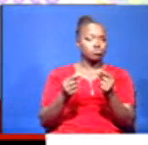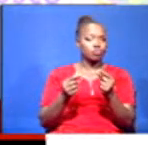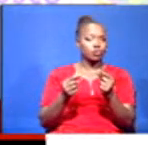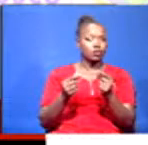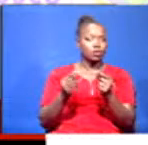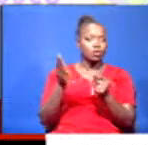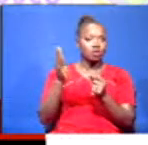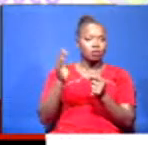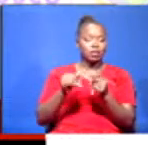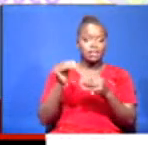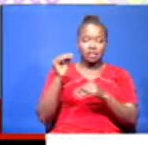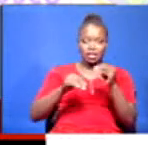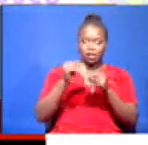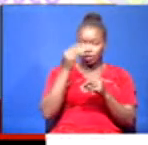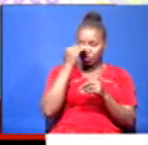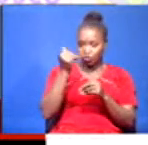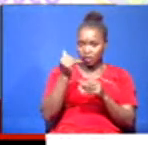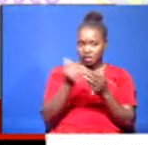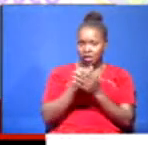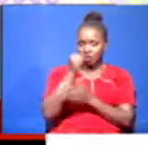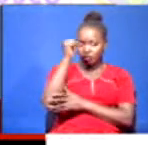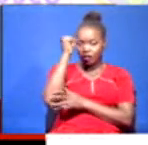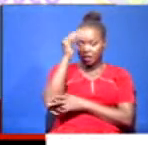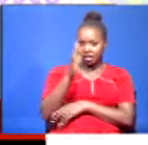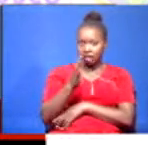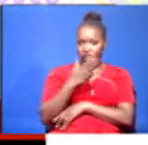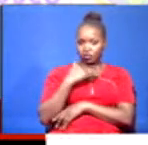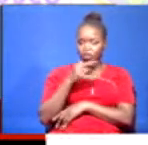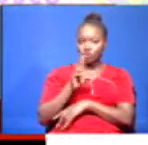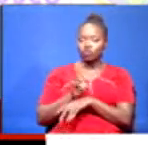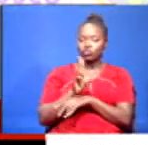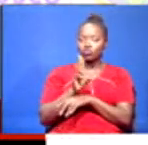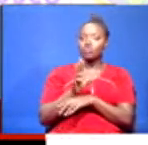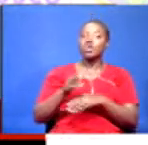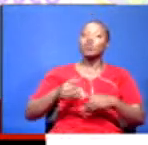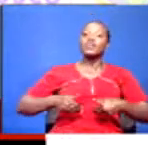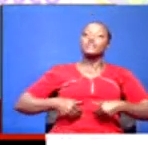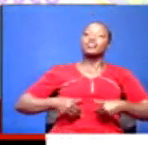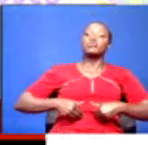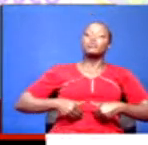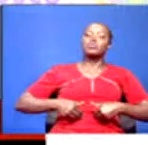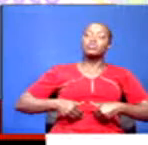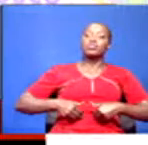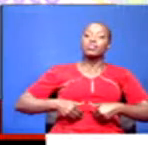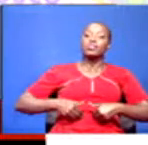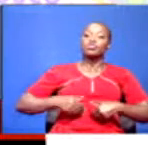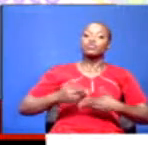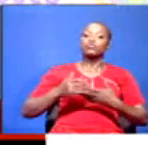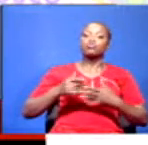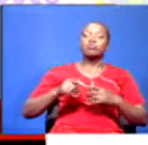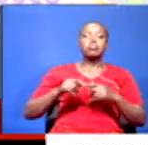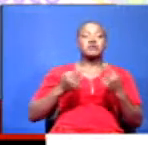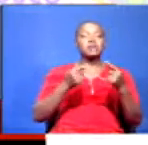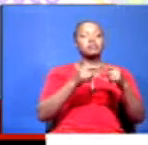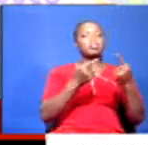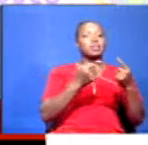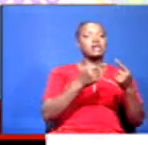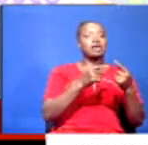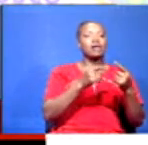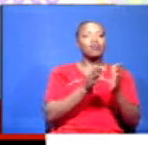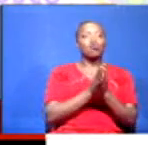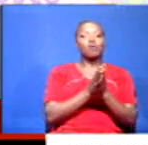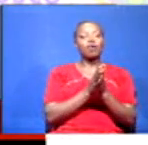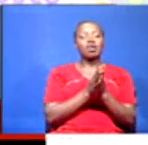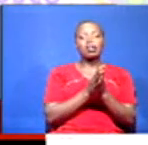the elections because some of the politicians want to use the youth in order to disrupt other aspirants of